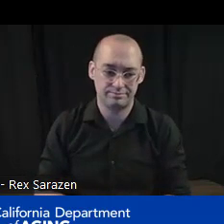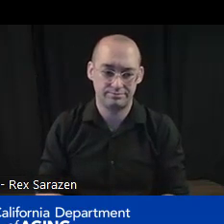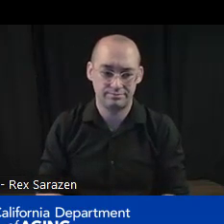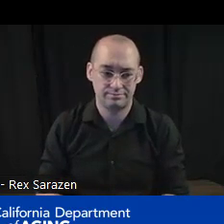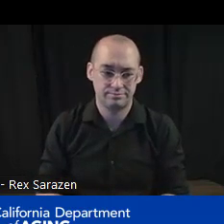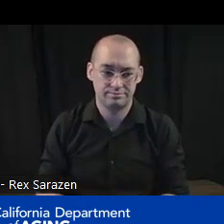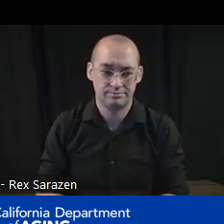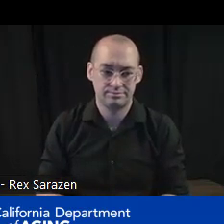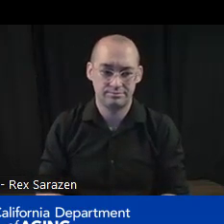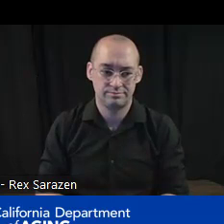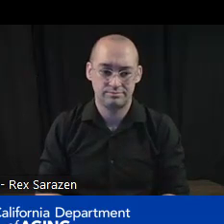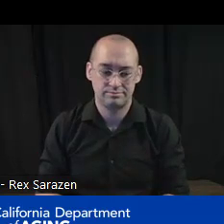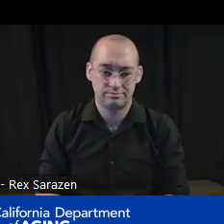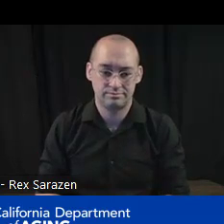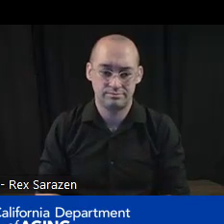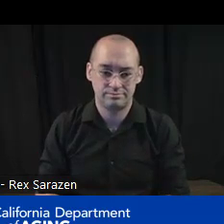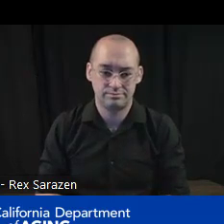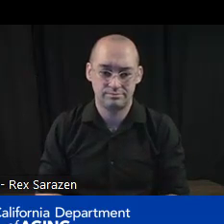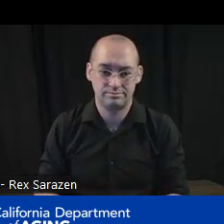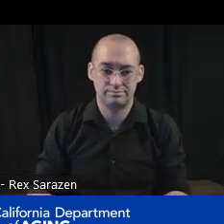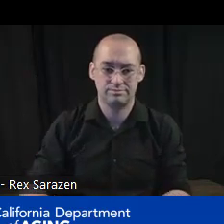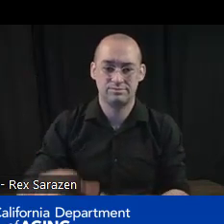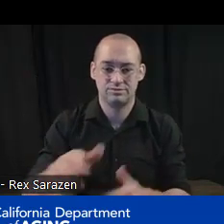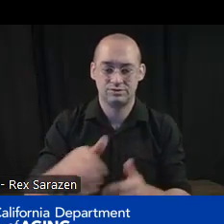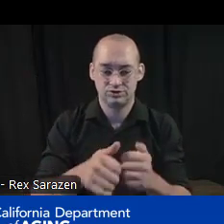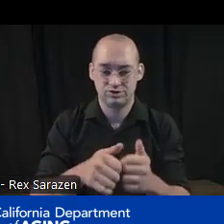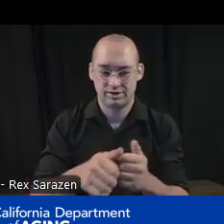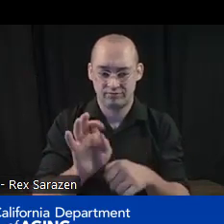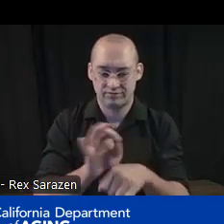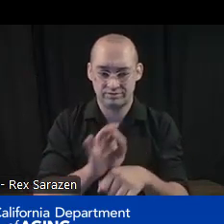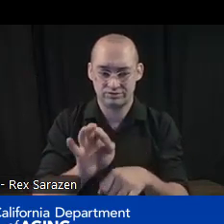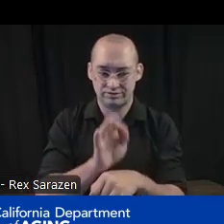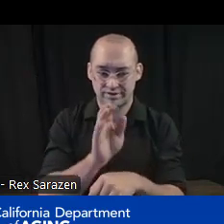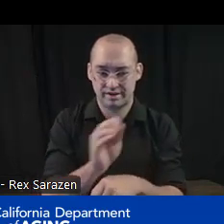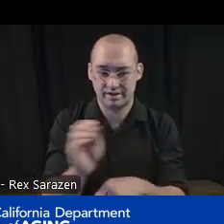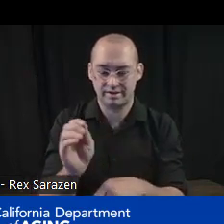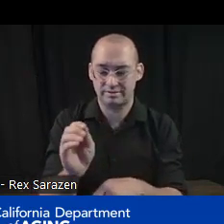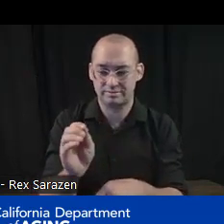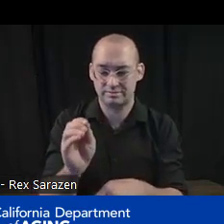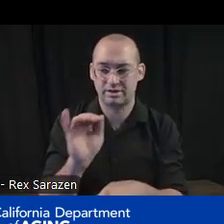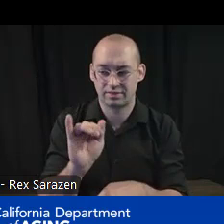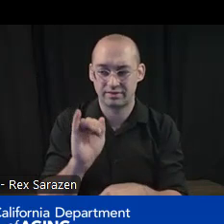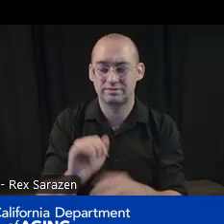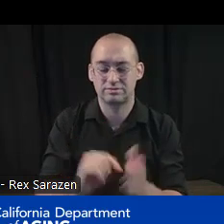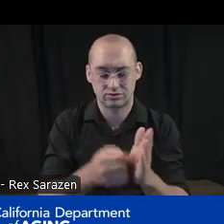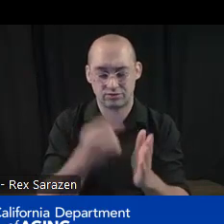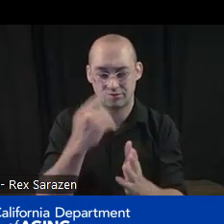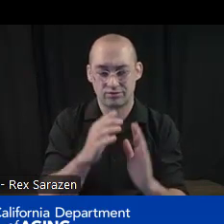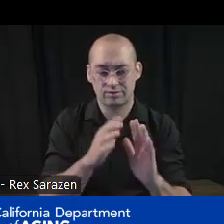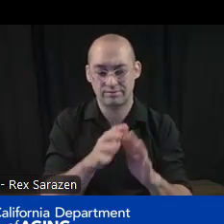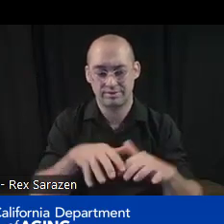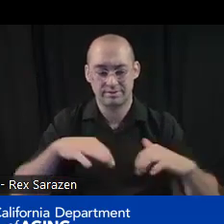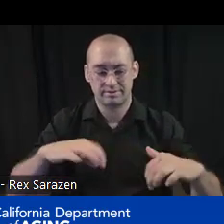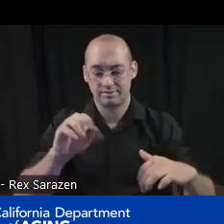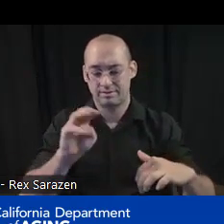Next slide. The chat function and is enabled for committee members and our guests to